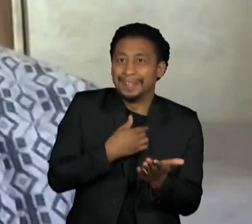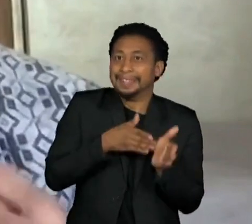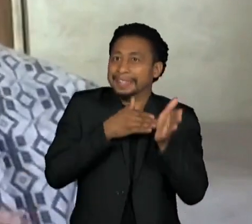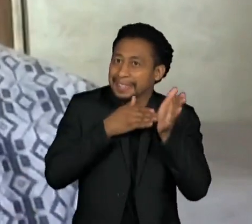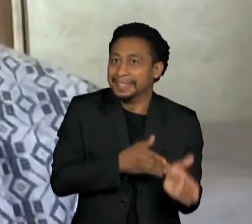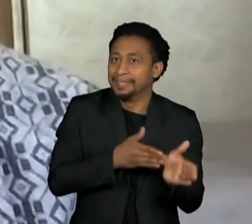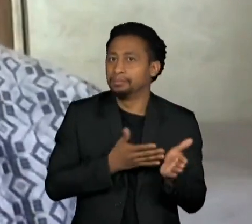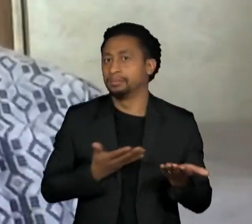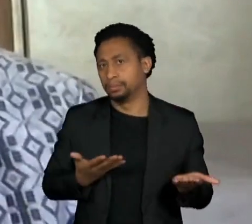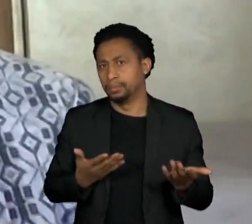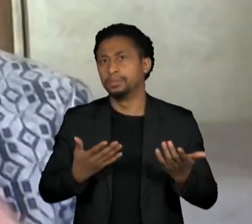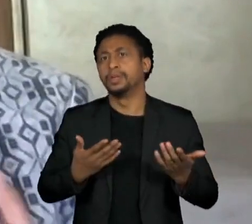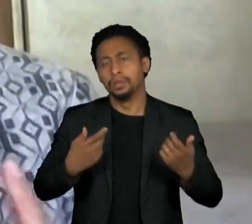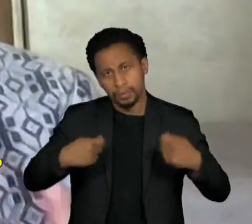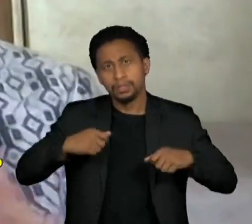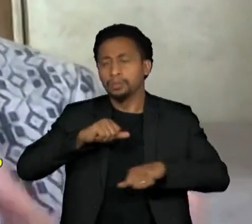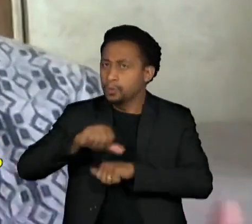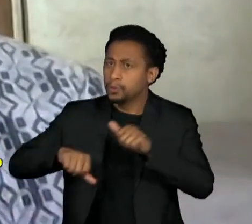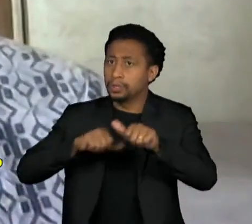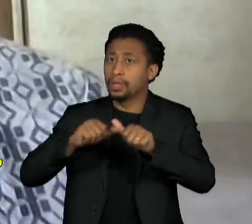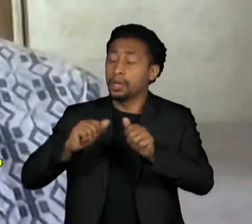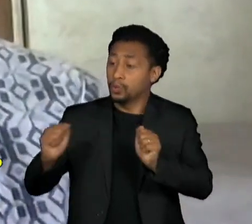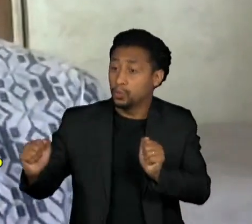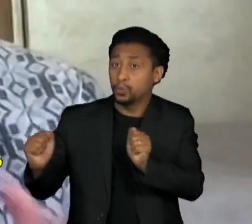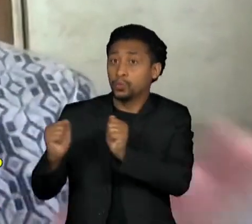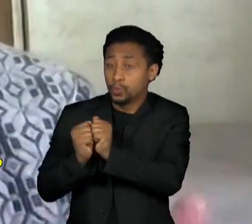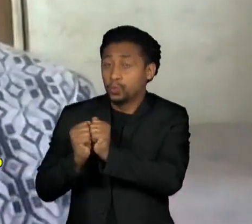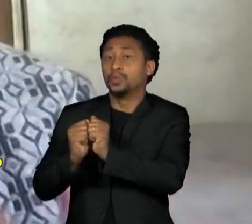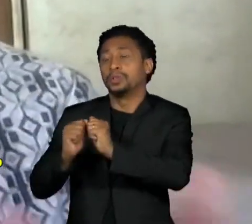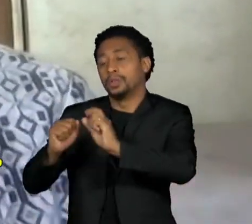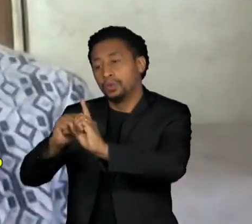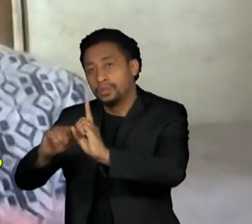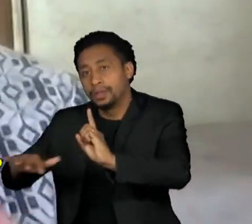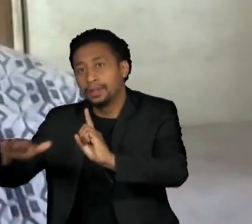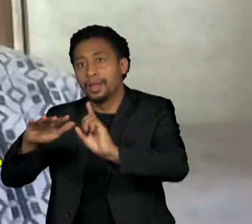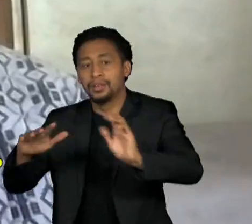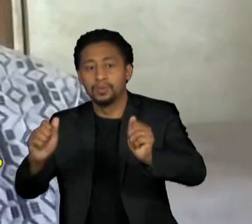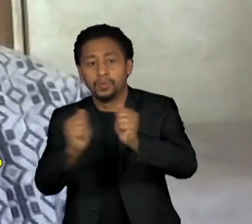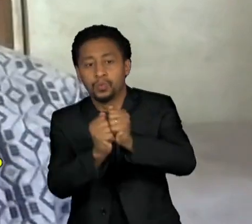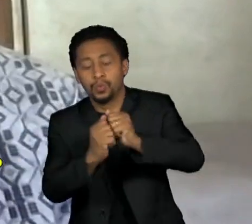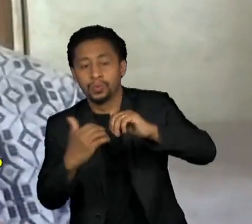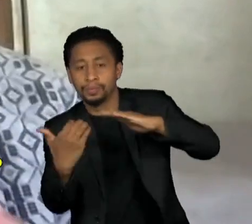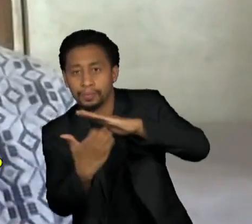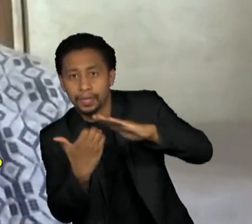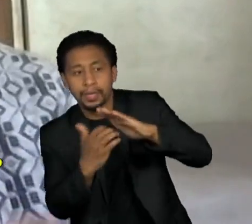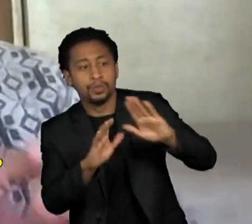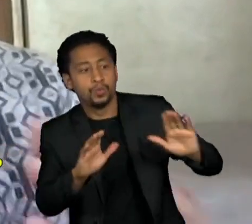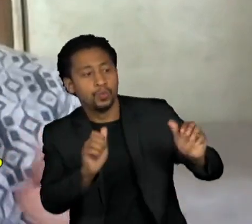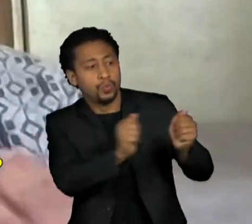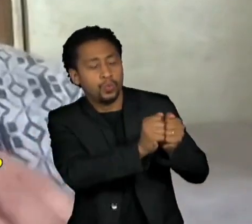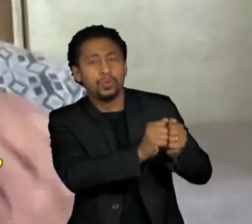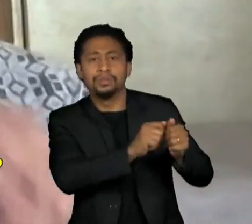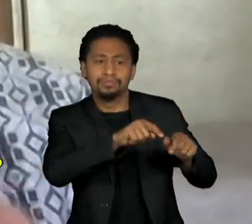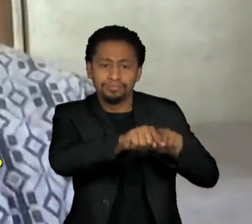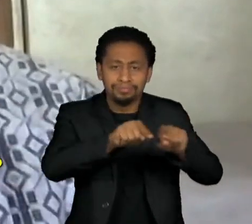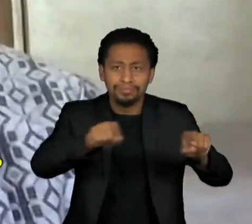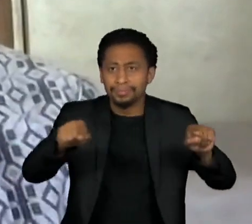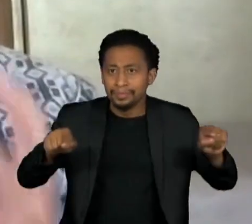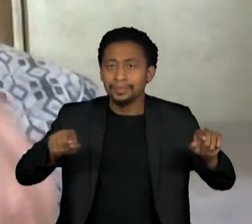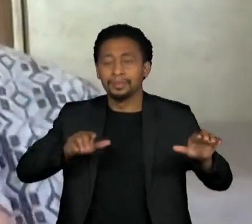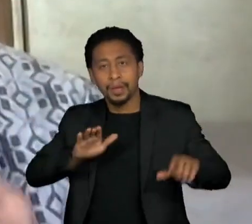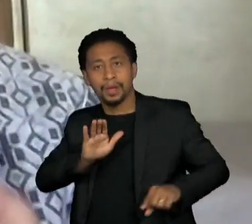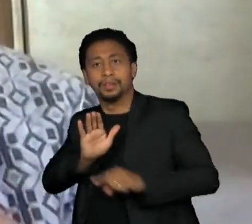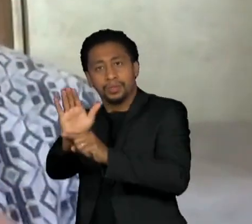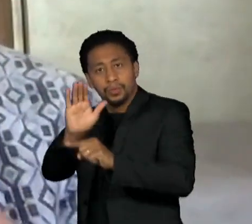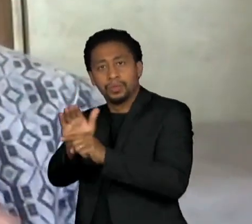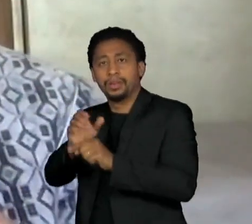to do this with civil society, with business groups, because you cannot have integrity of